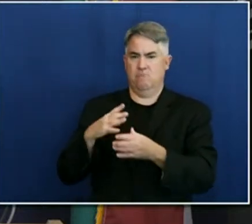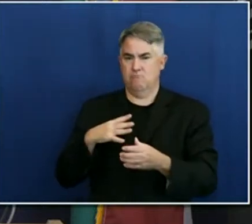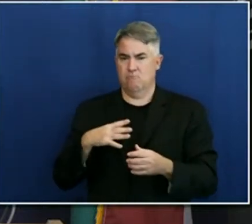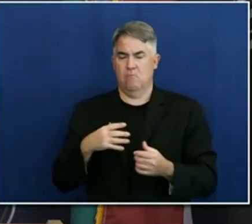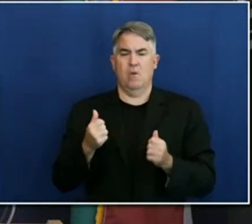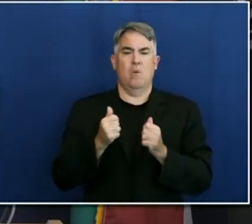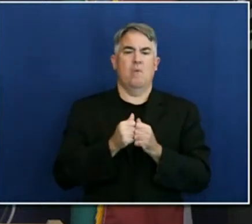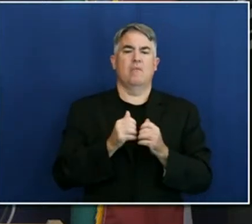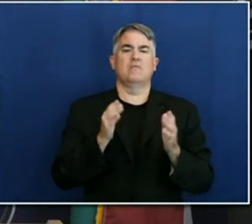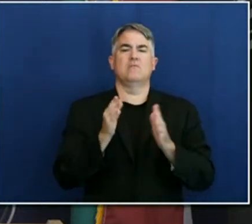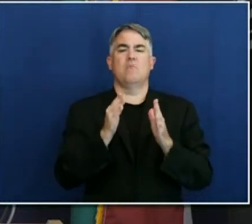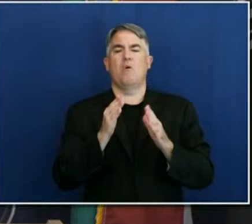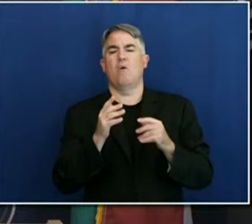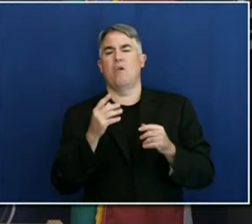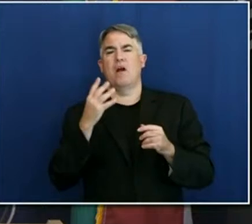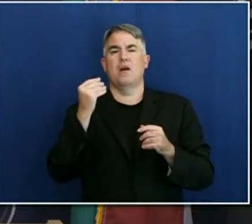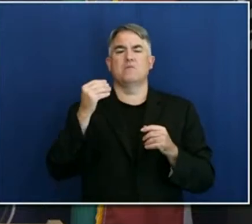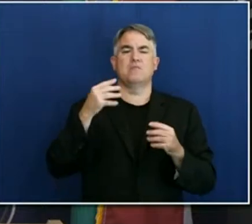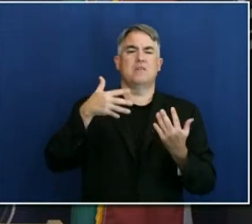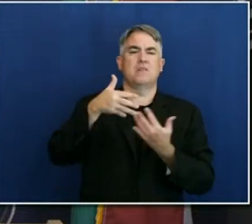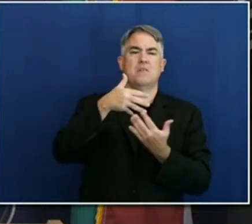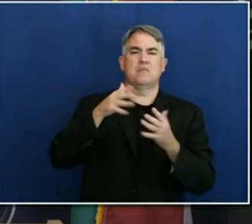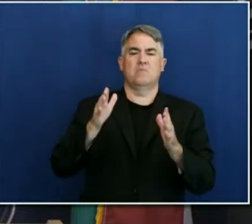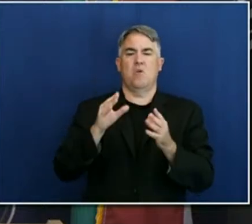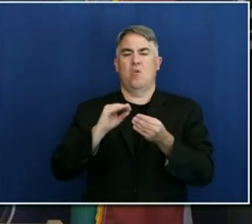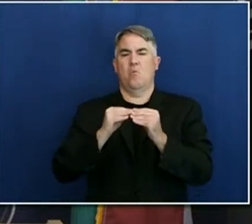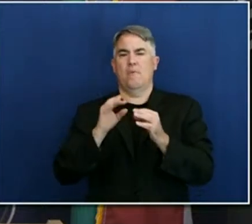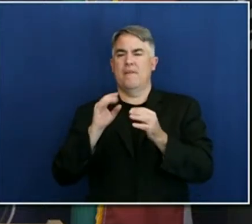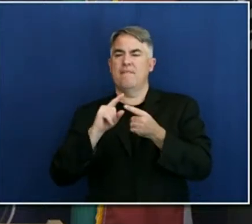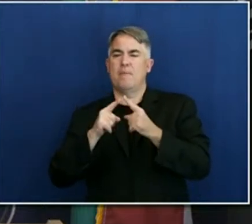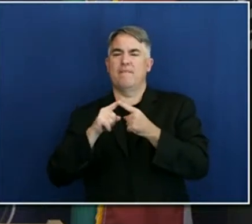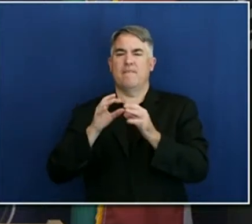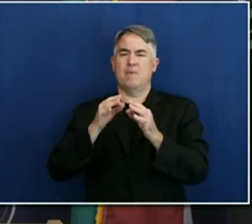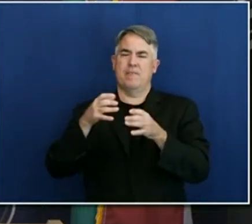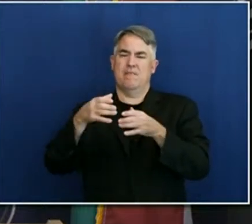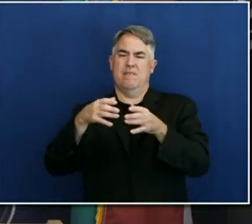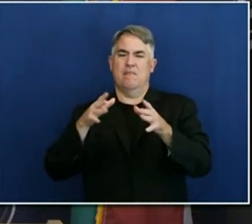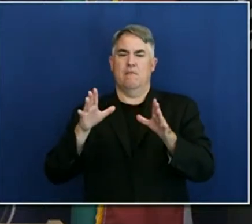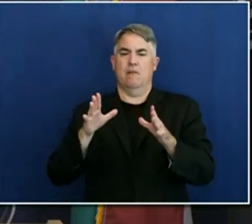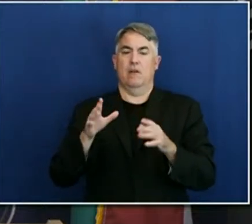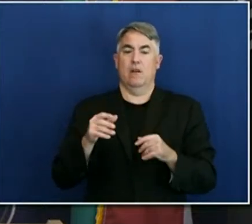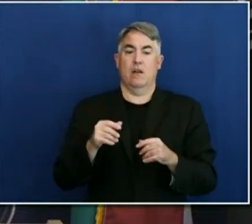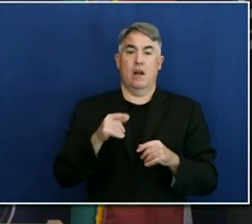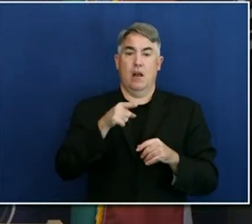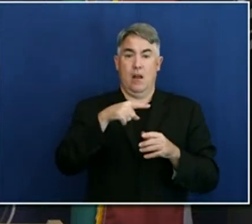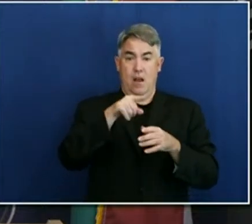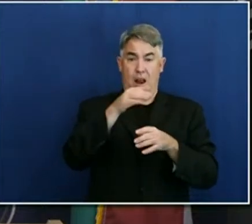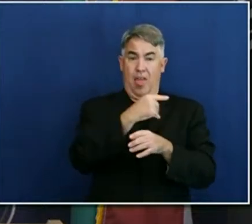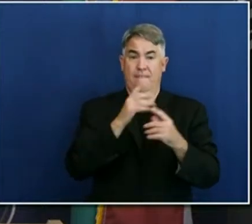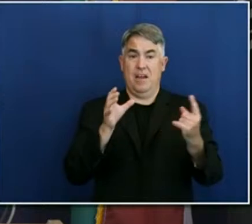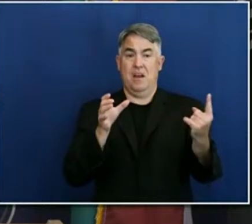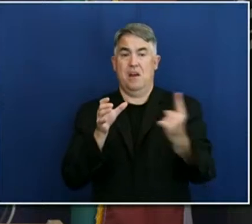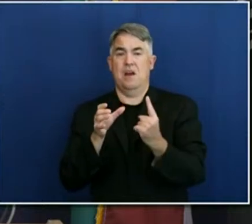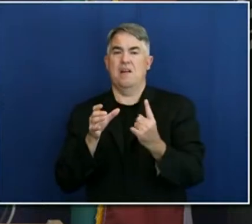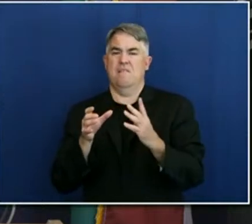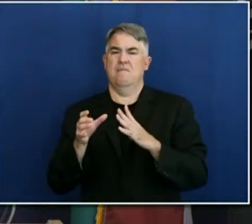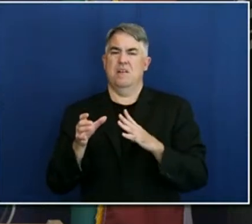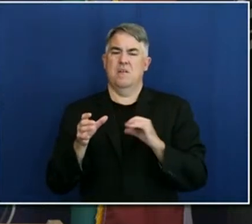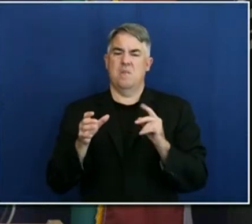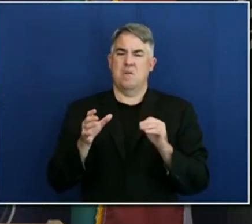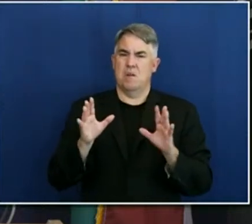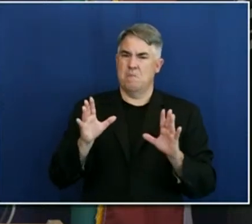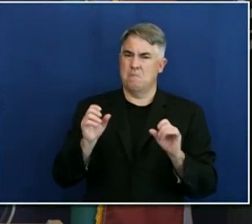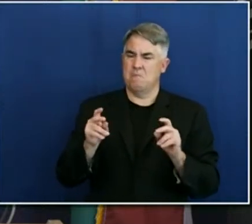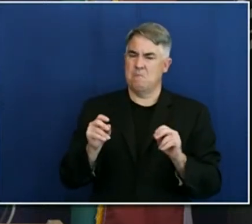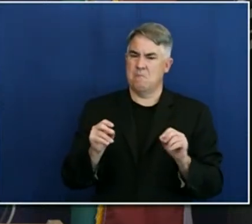with fully vaccinated family and friends, or with unvaccinated people, or when you're dining indoors with multiple households. But we do